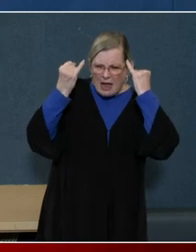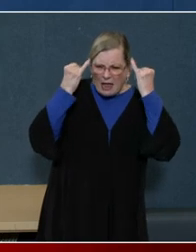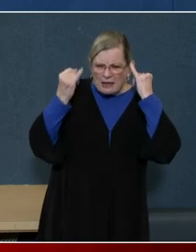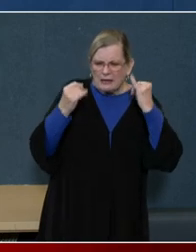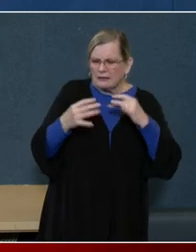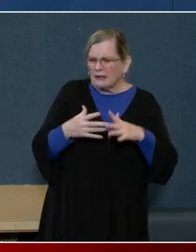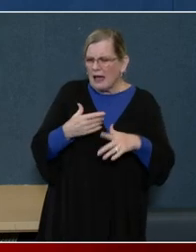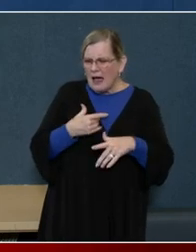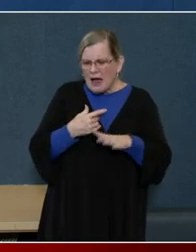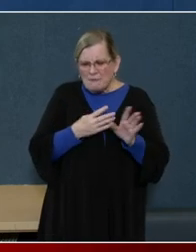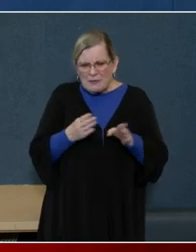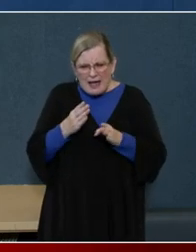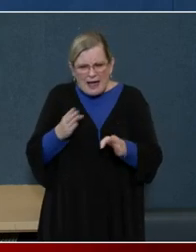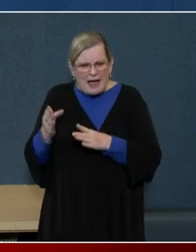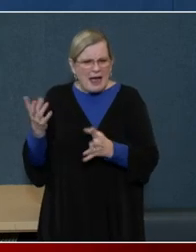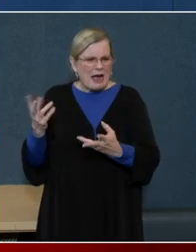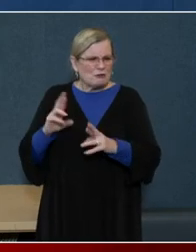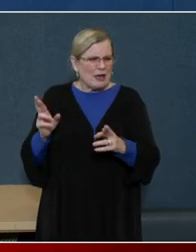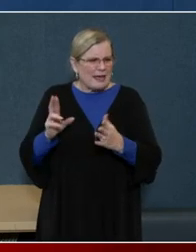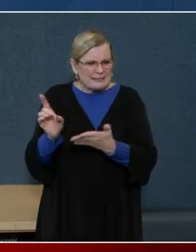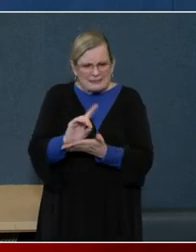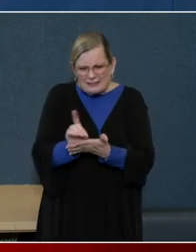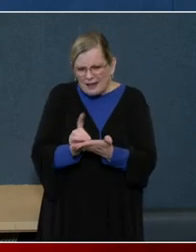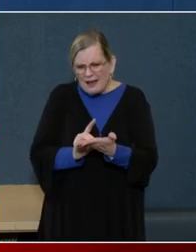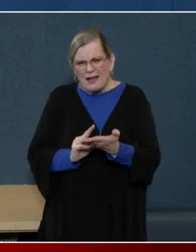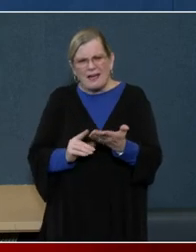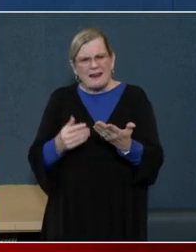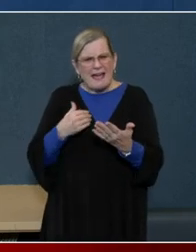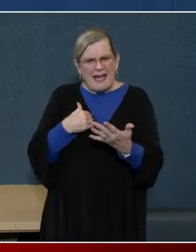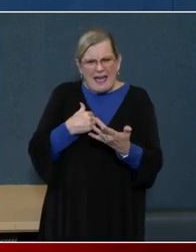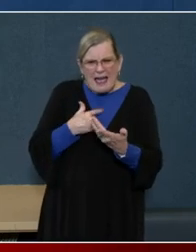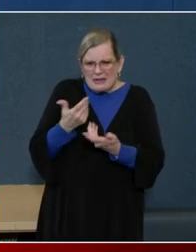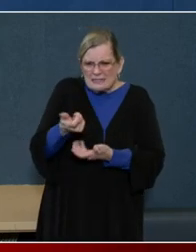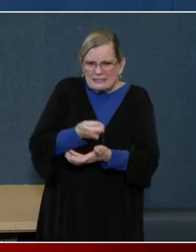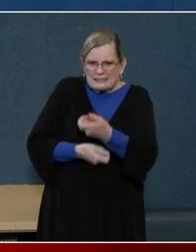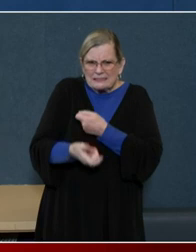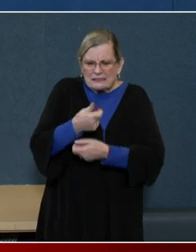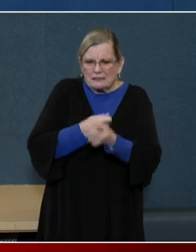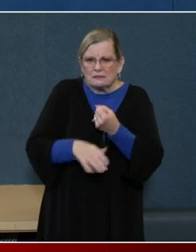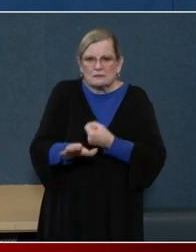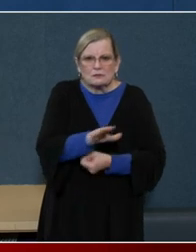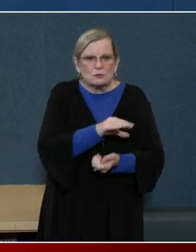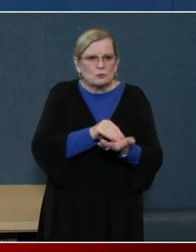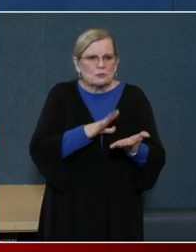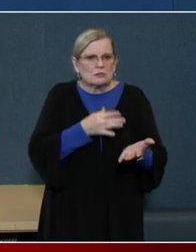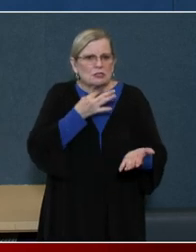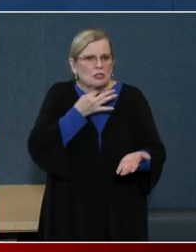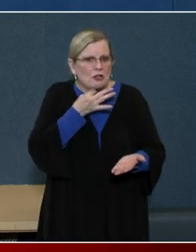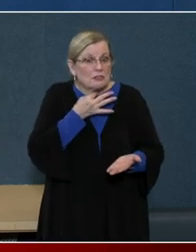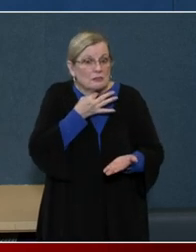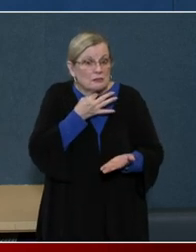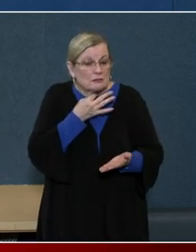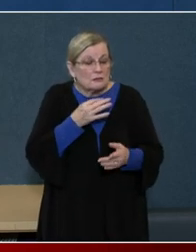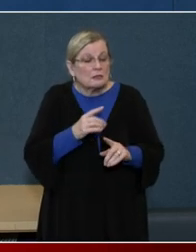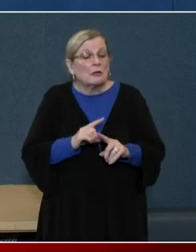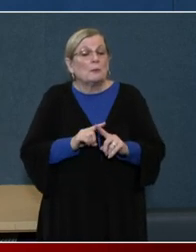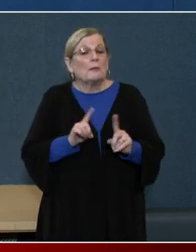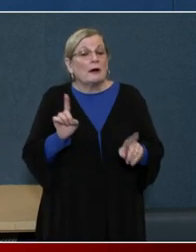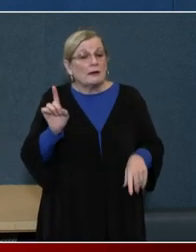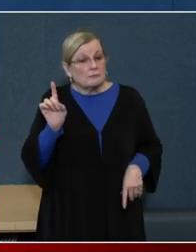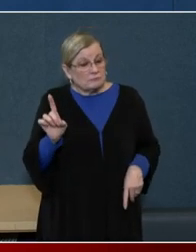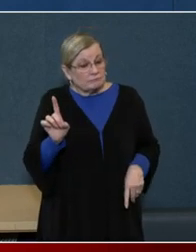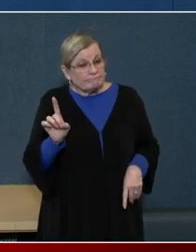students, sparking curiosity, and also encouraging our students. However, we also know at this time